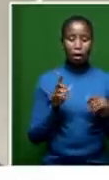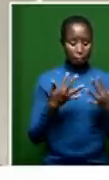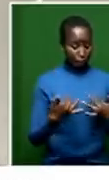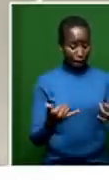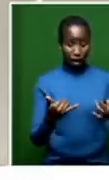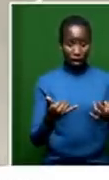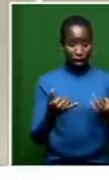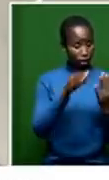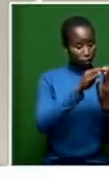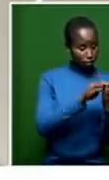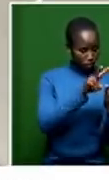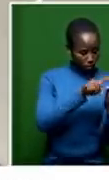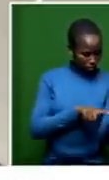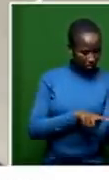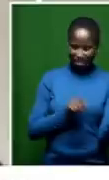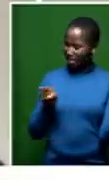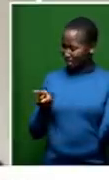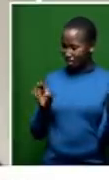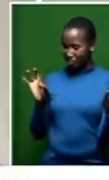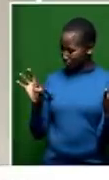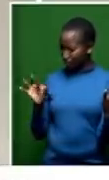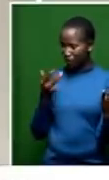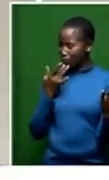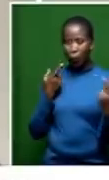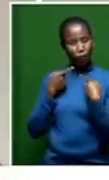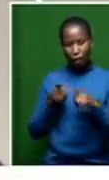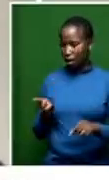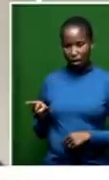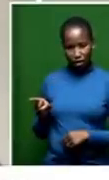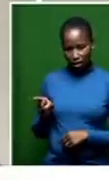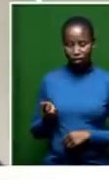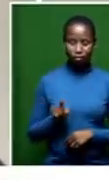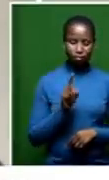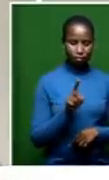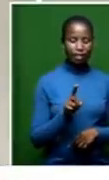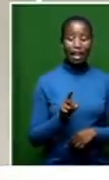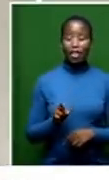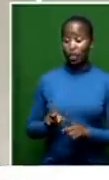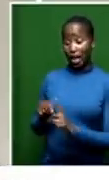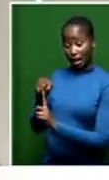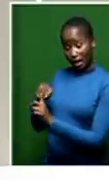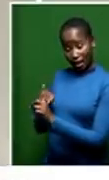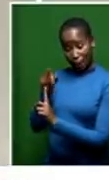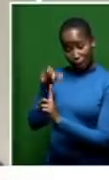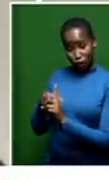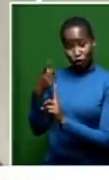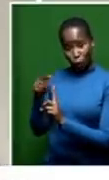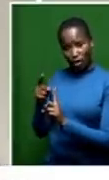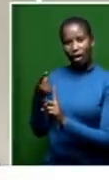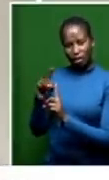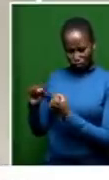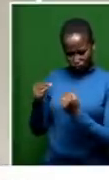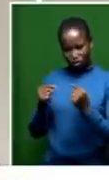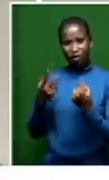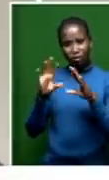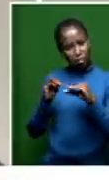of those in her favor. And when we started the process, she challenged and went to the Cape High Court,